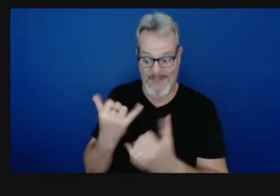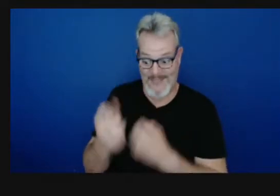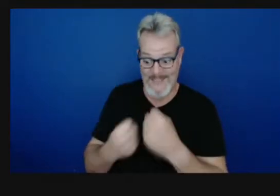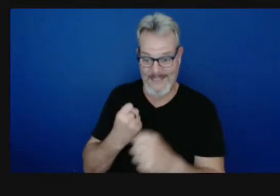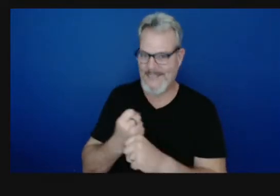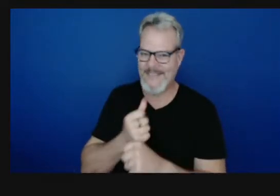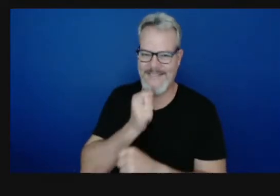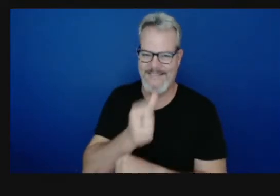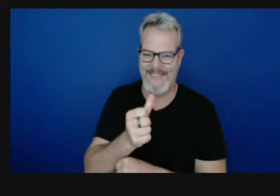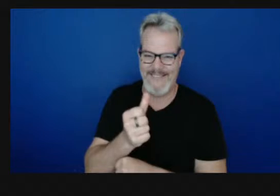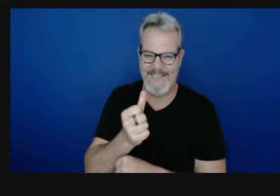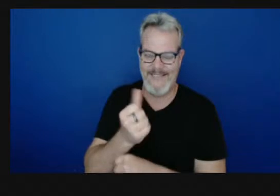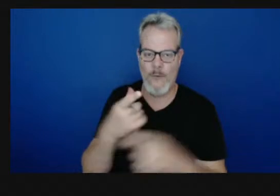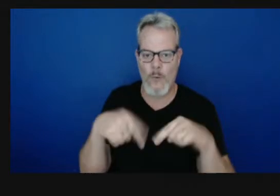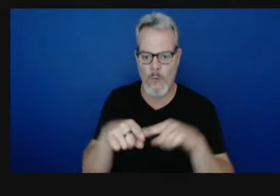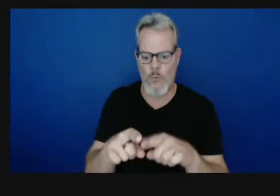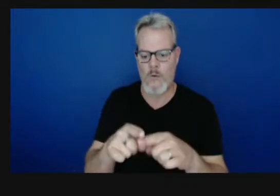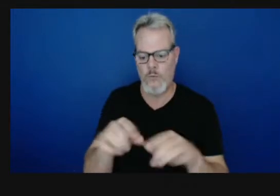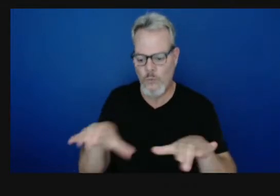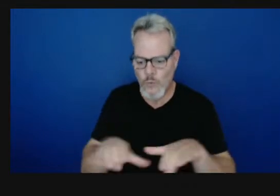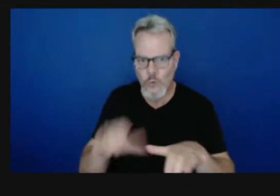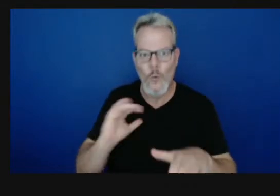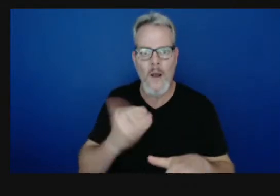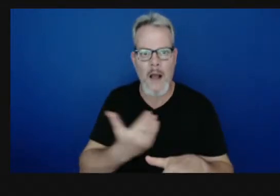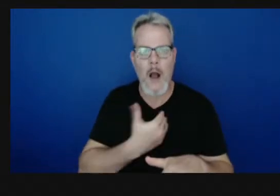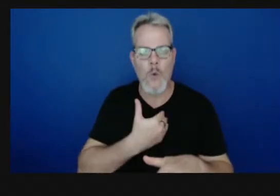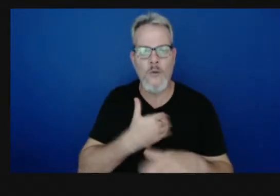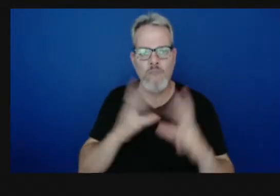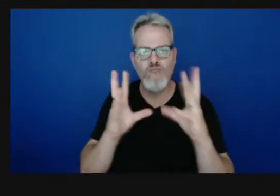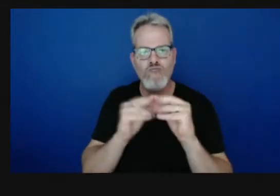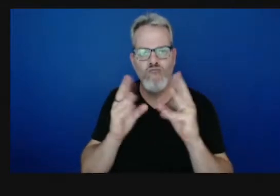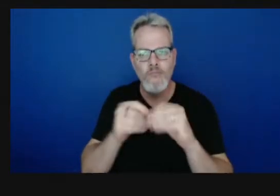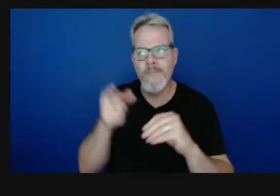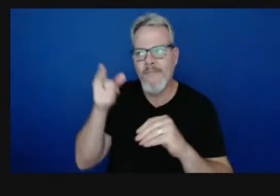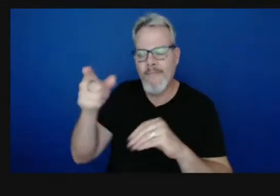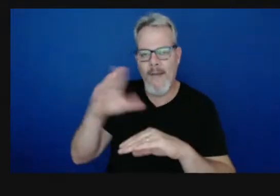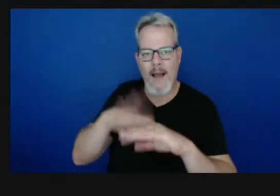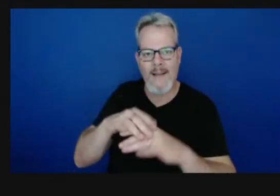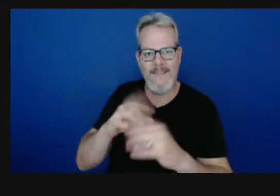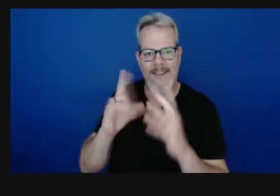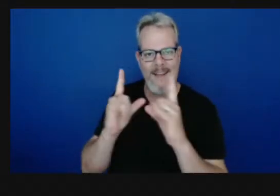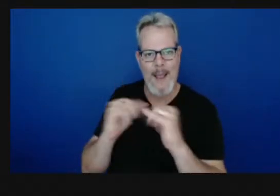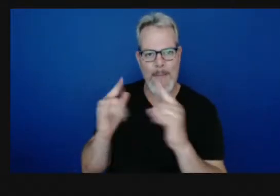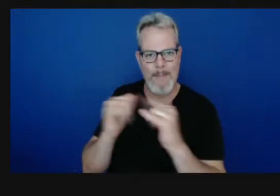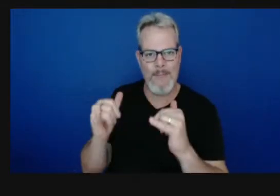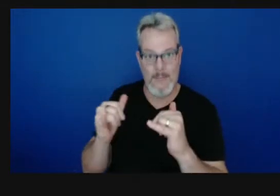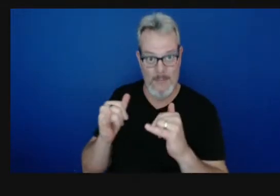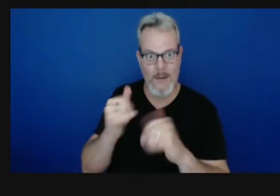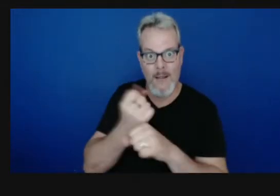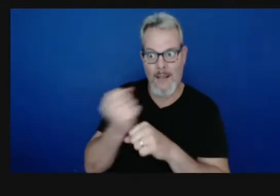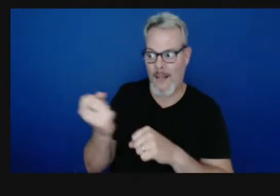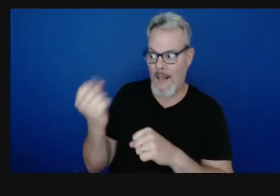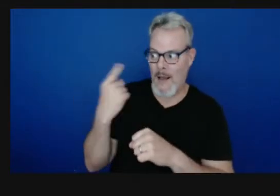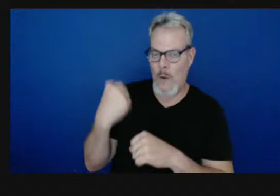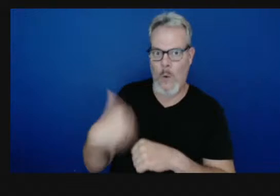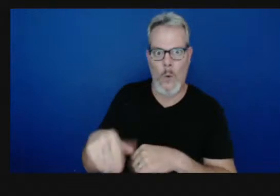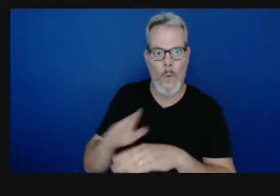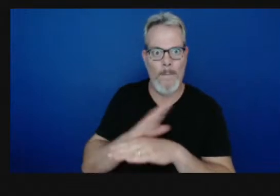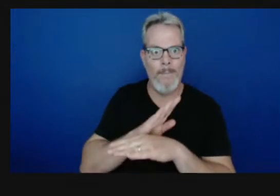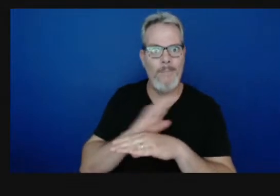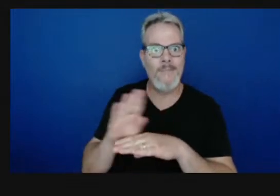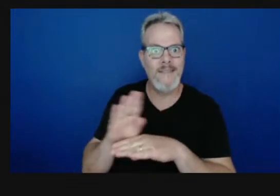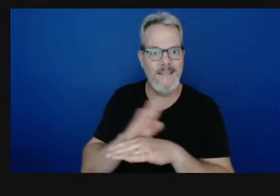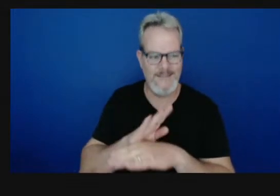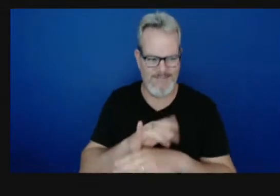our summit at Kīlauea military camp. That was a little bit busy last year. Yeah, for